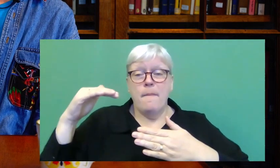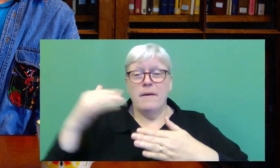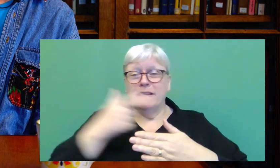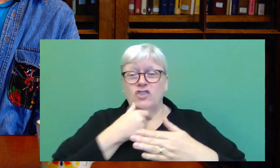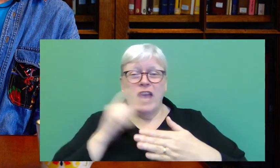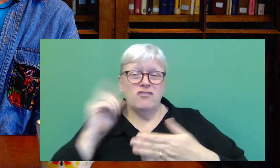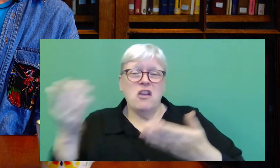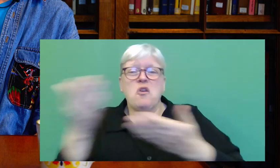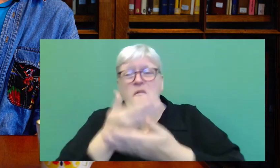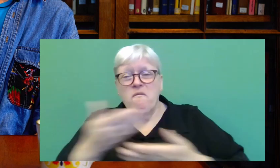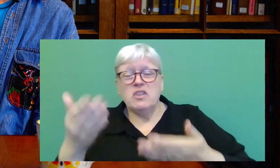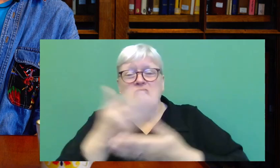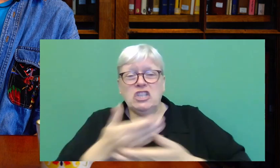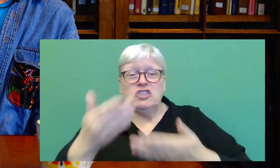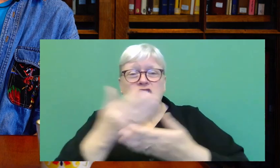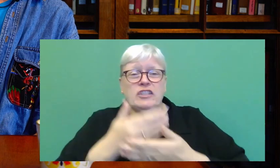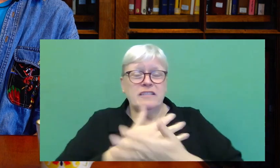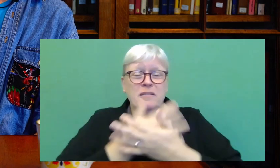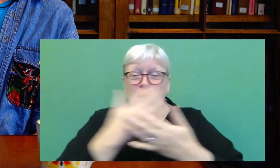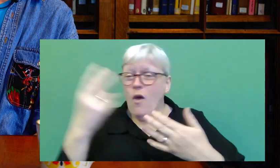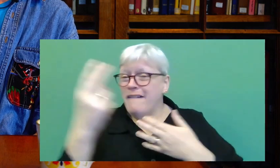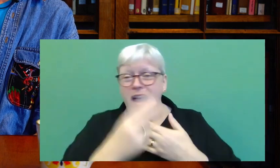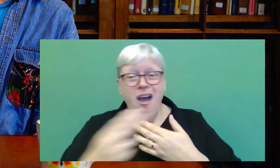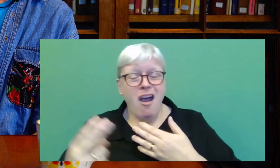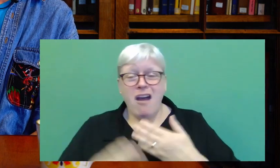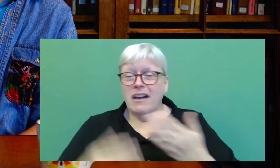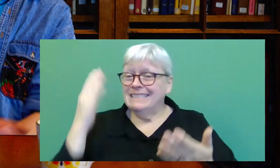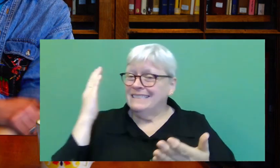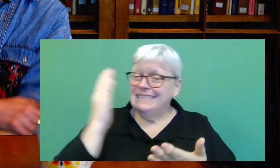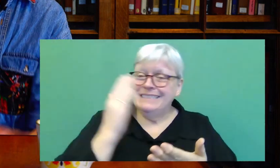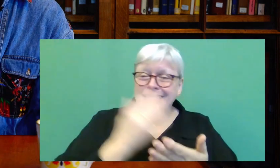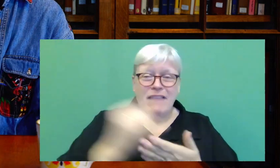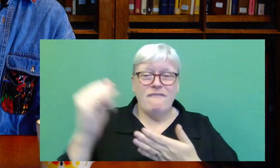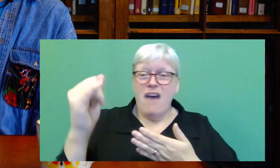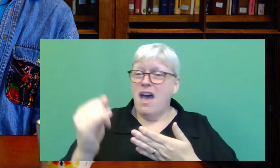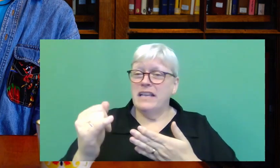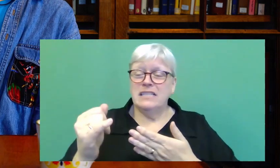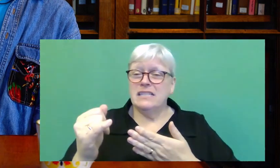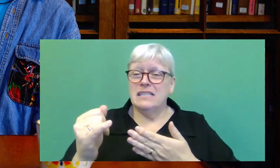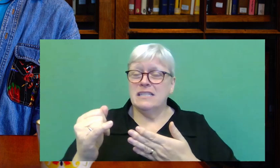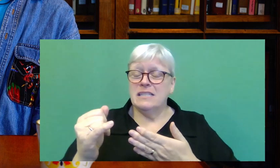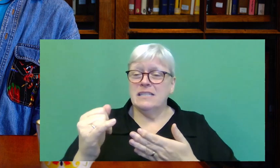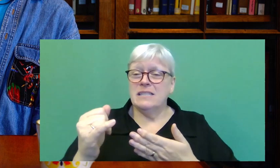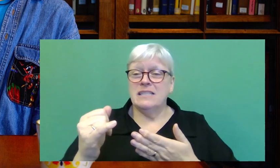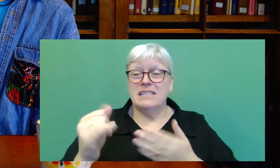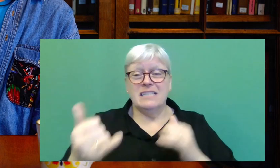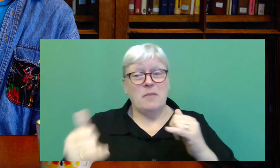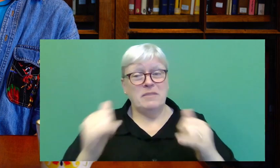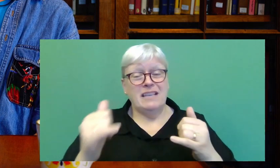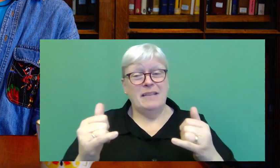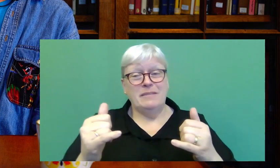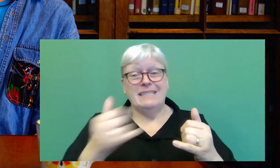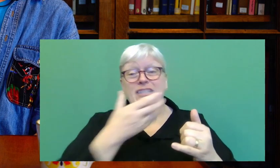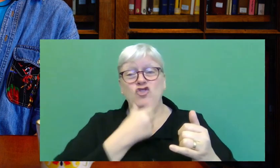which defies quite radically at times gender norms. And I think